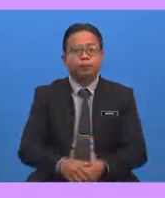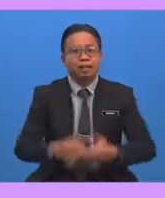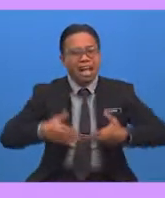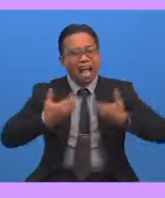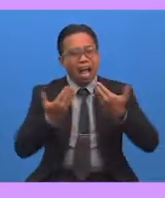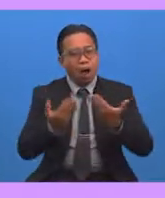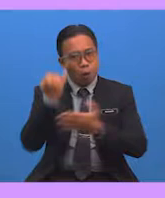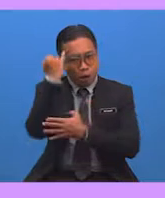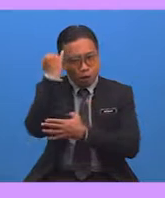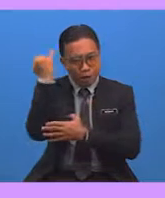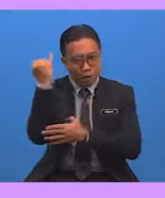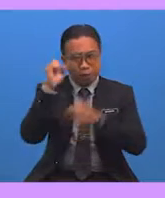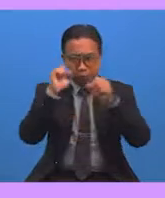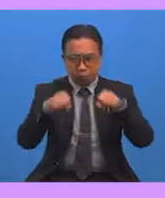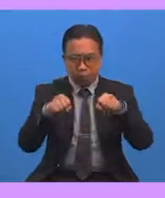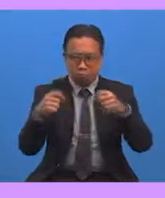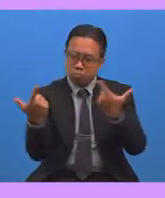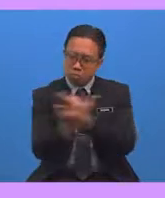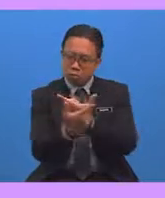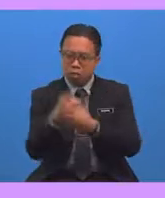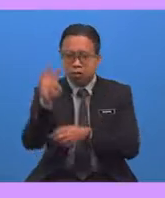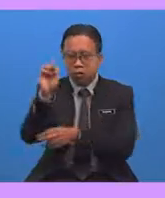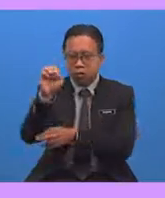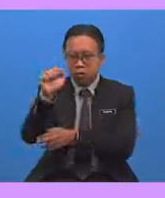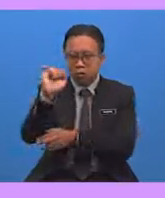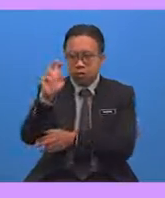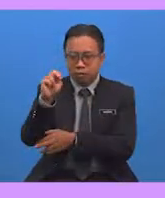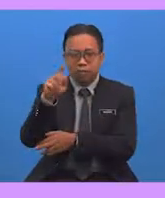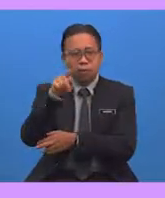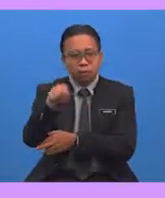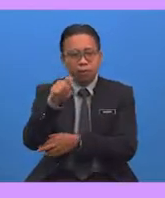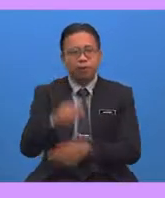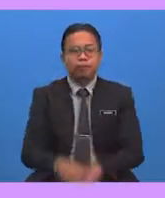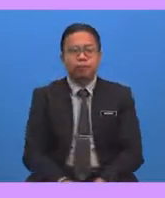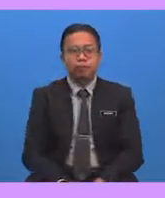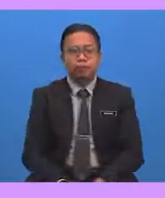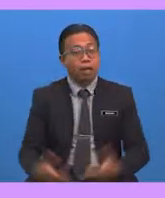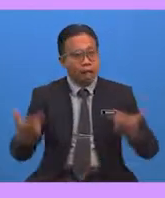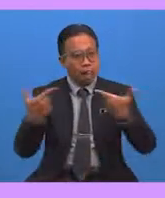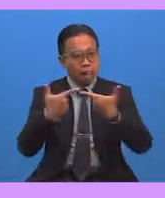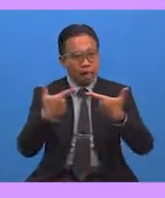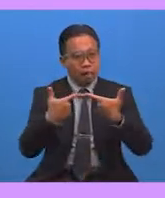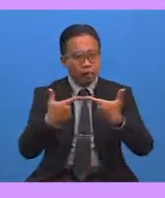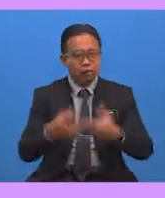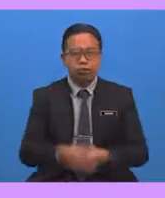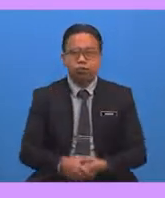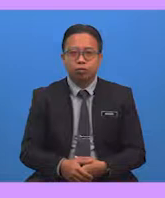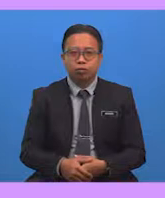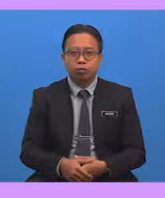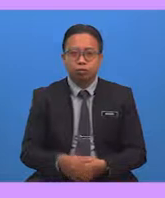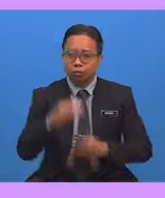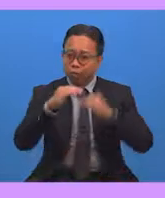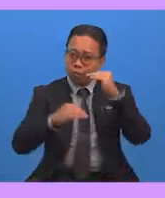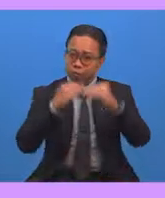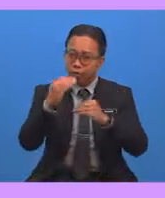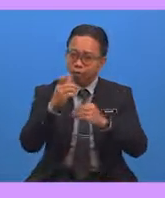can contrast from the main point. Using the right linkers improves the coherence